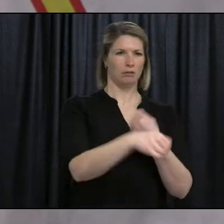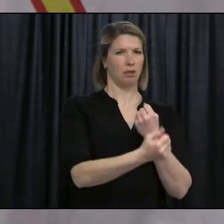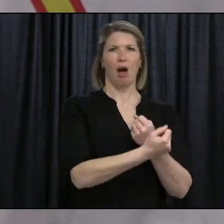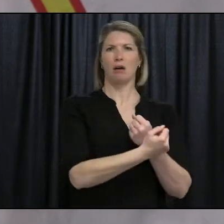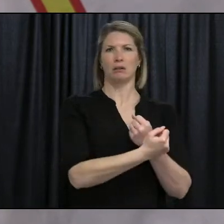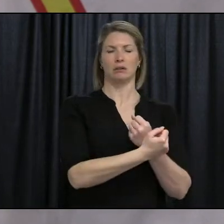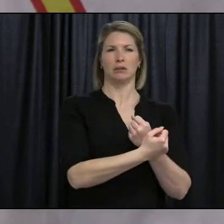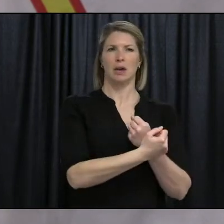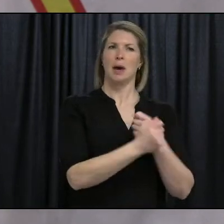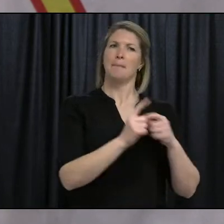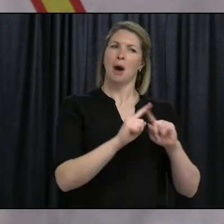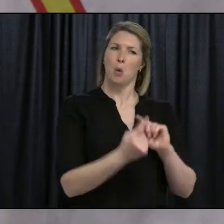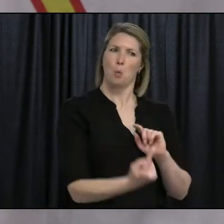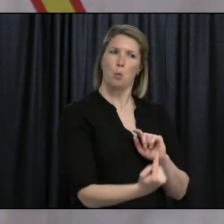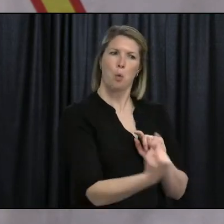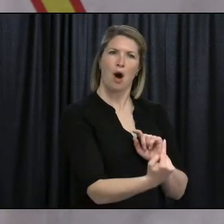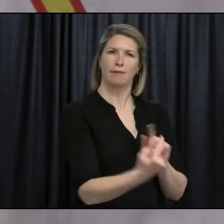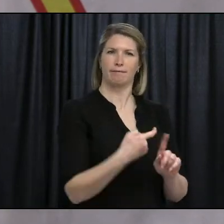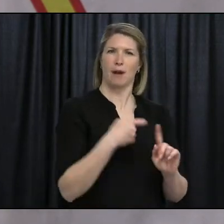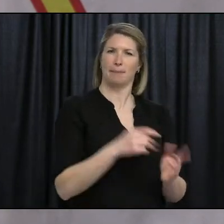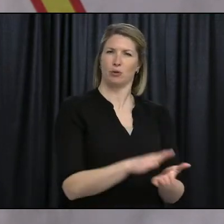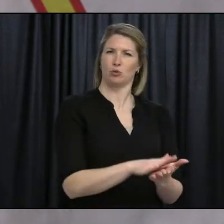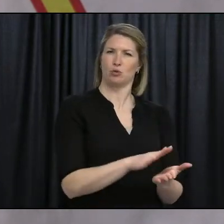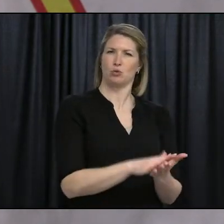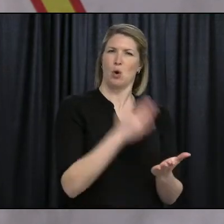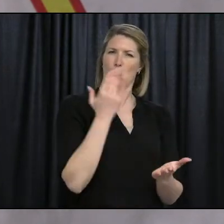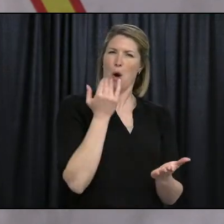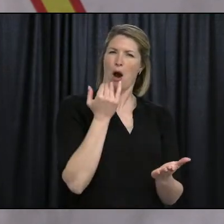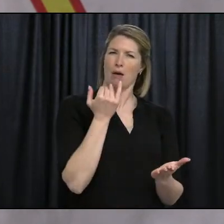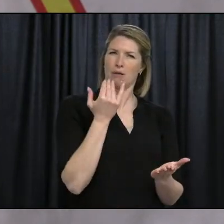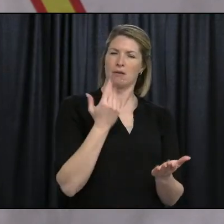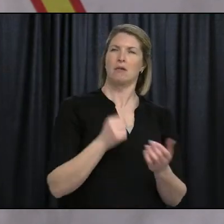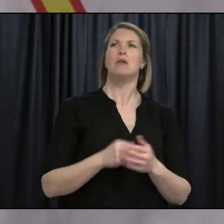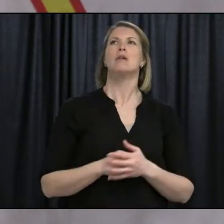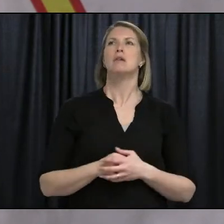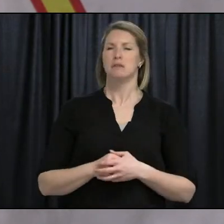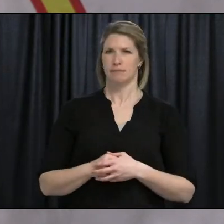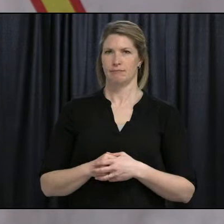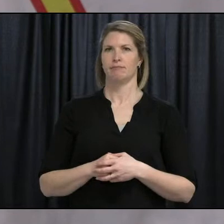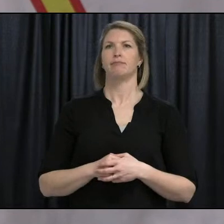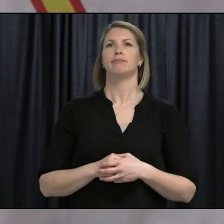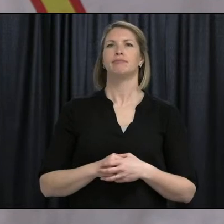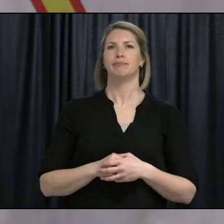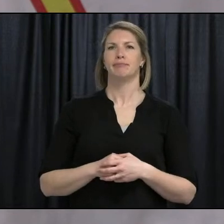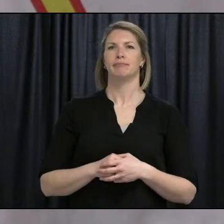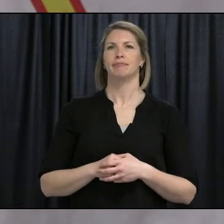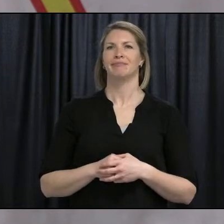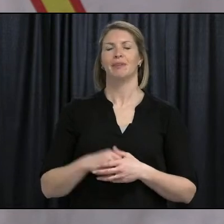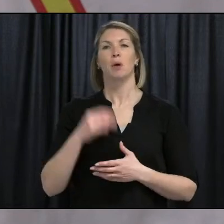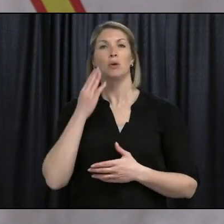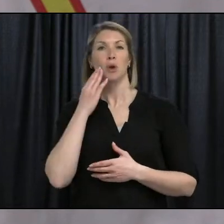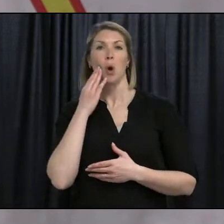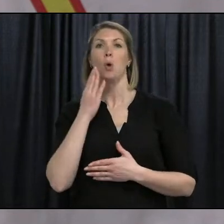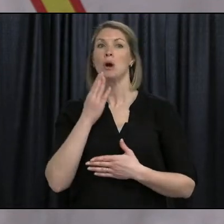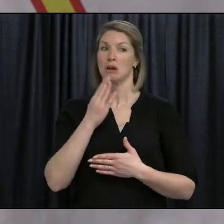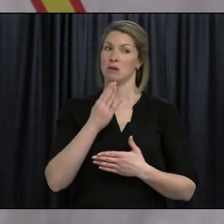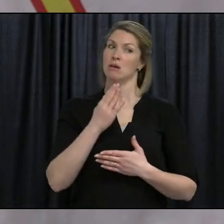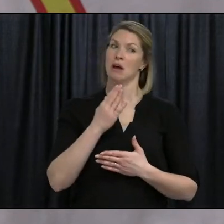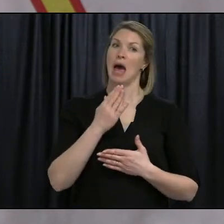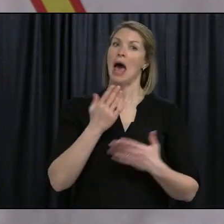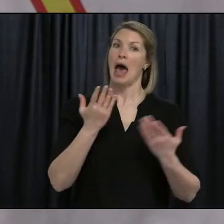So at the moment, what we know is that this is, we have some transmission in the